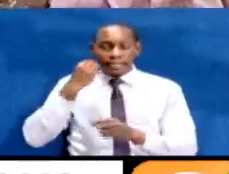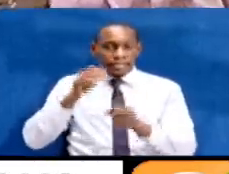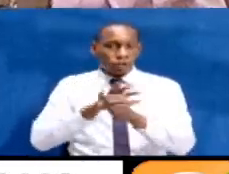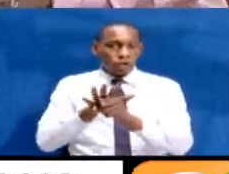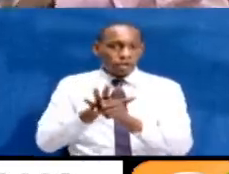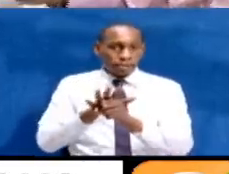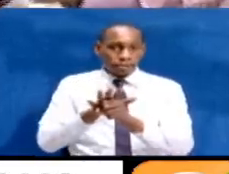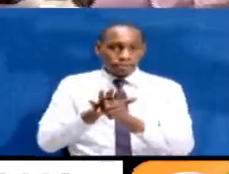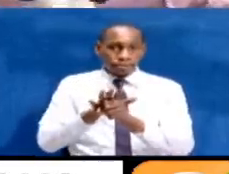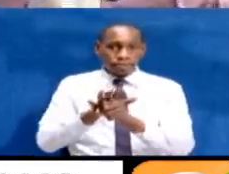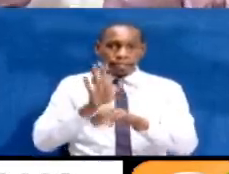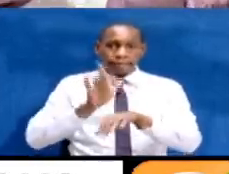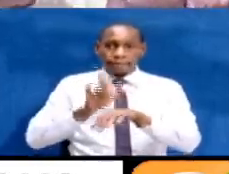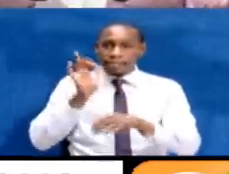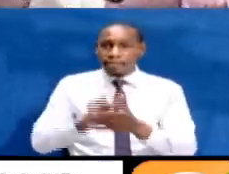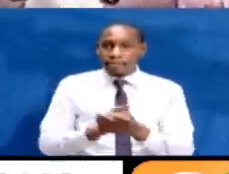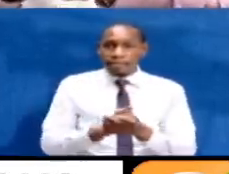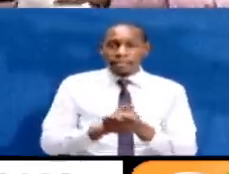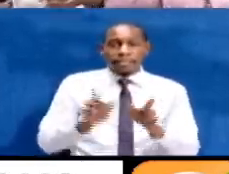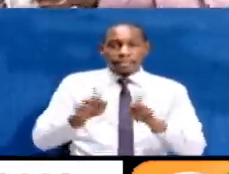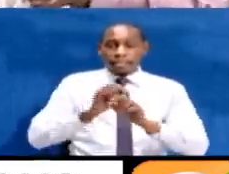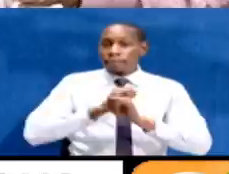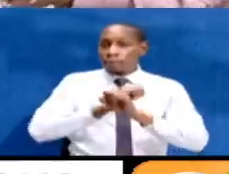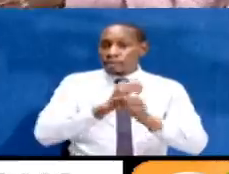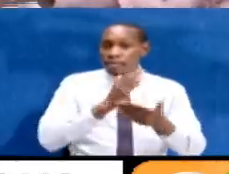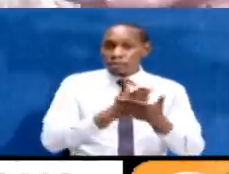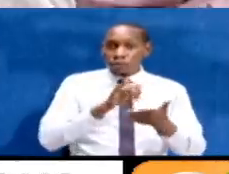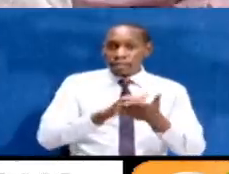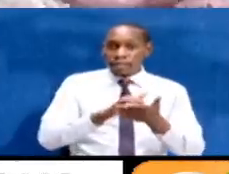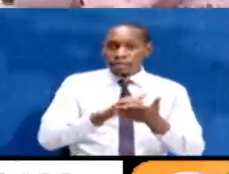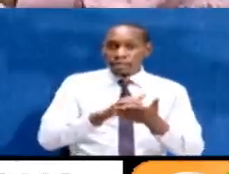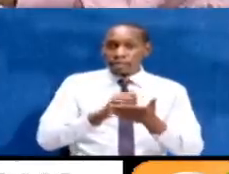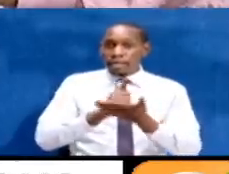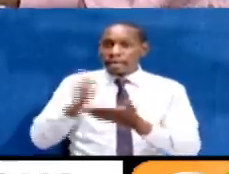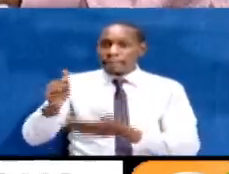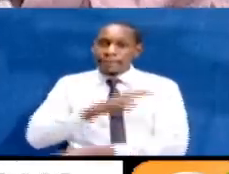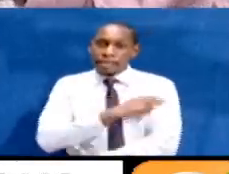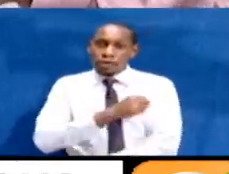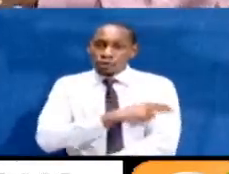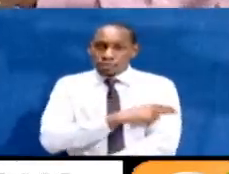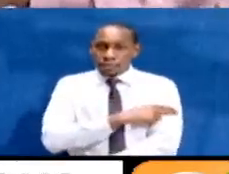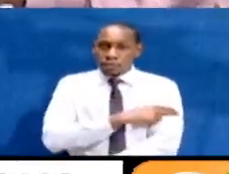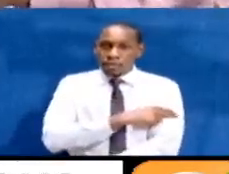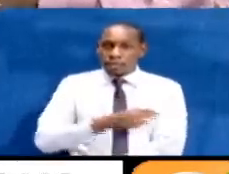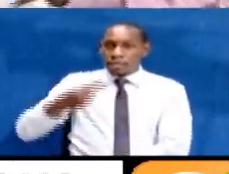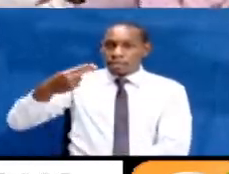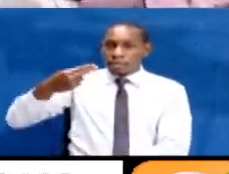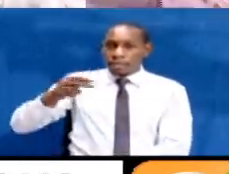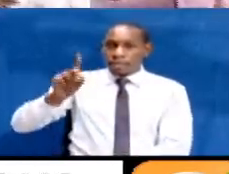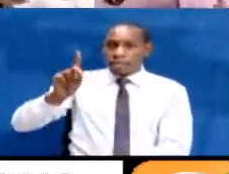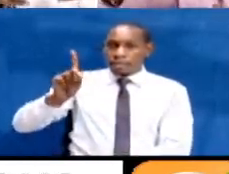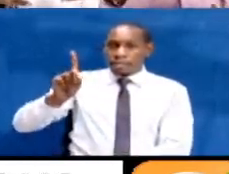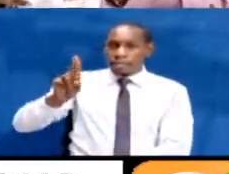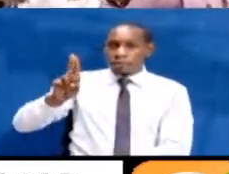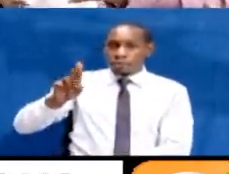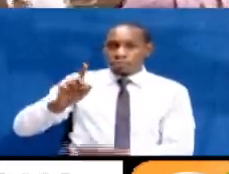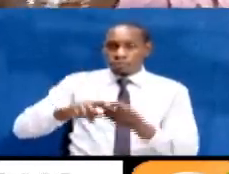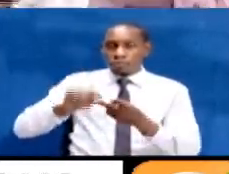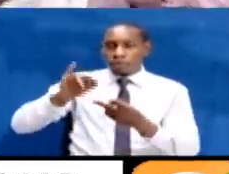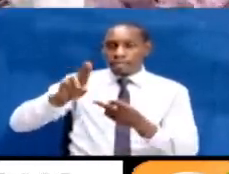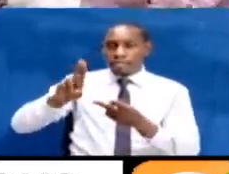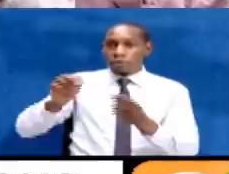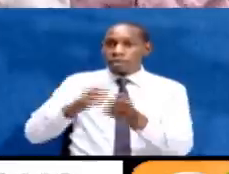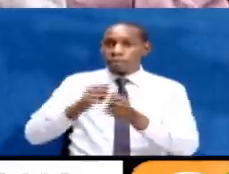COVID-related complications, or 100% protection of not ending up in the wards in HDU or ICU because you're unable to